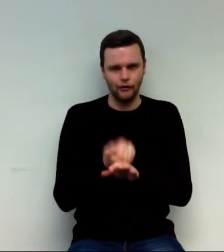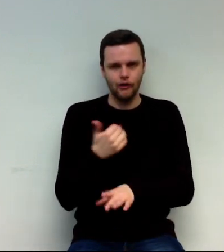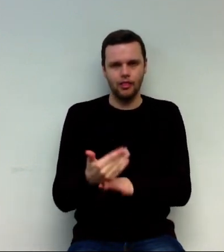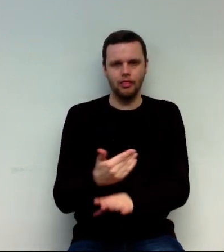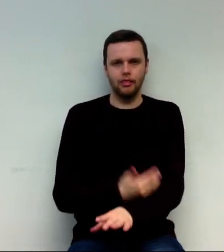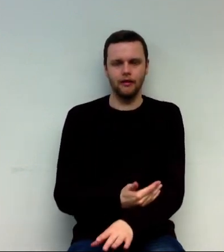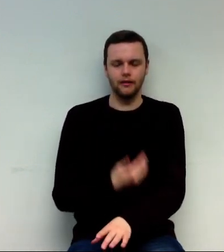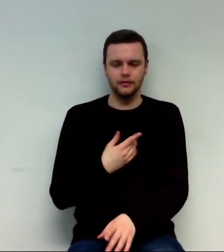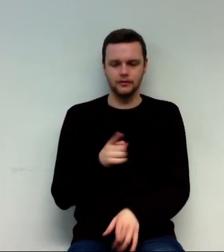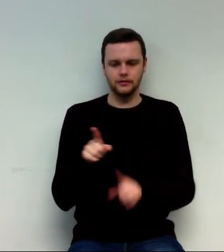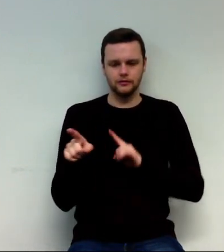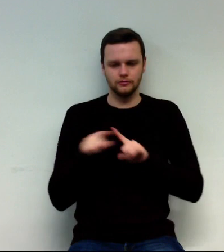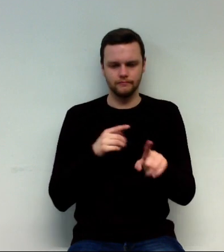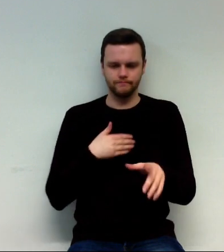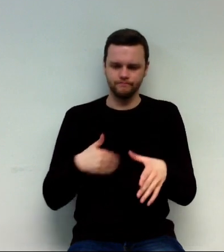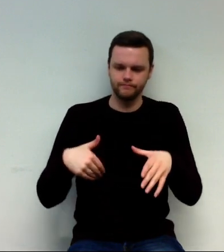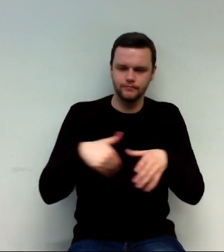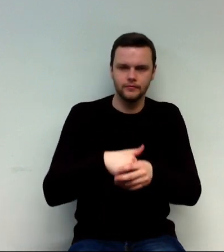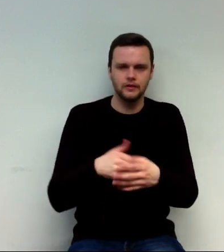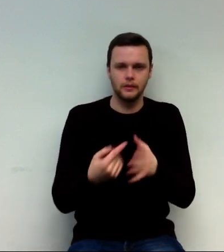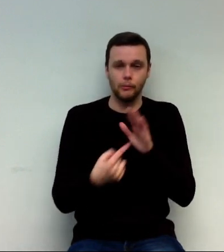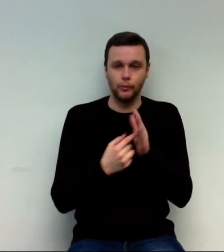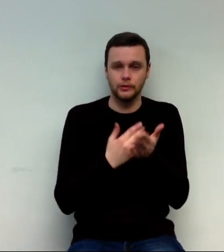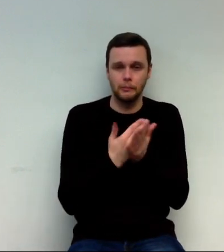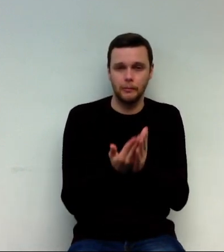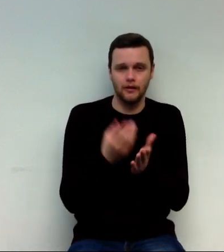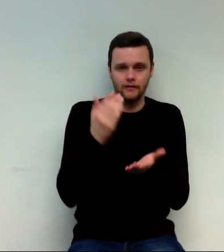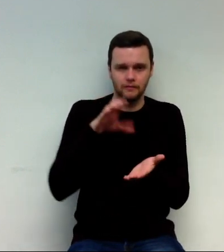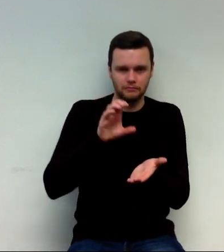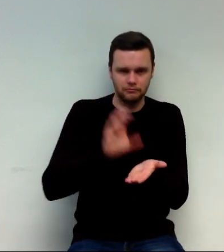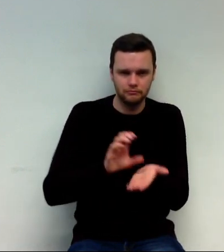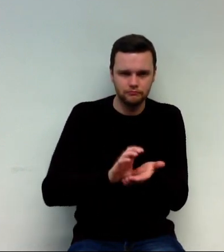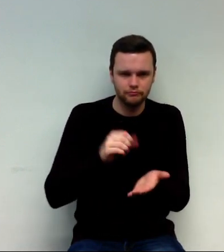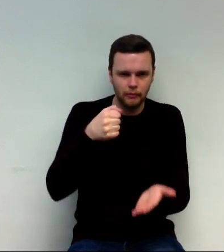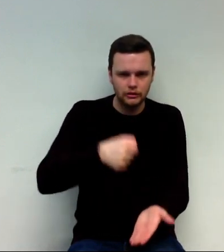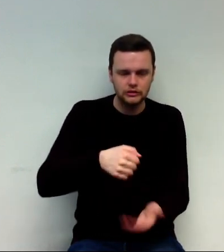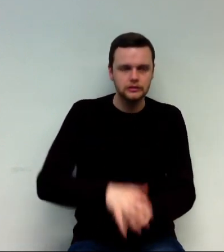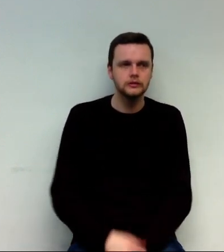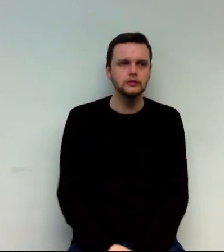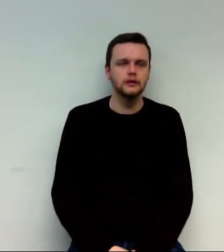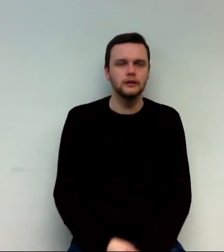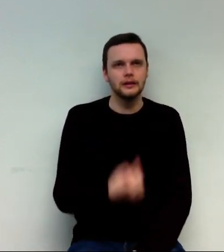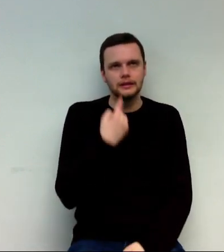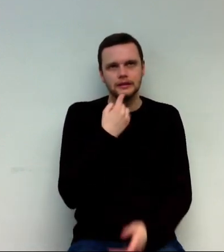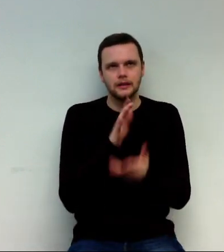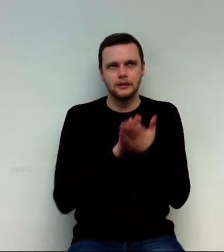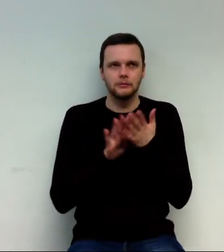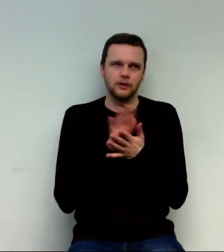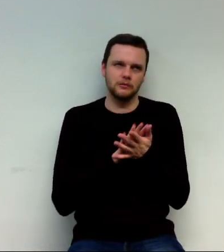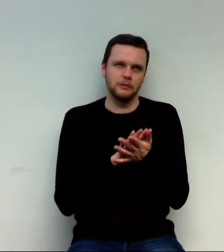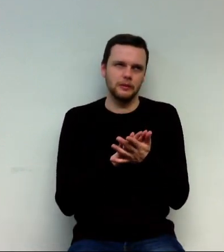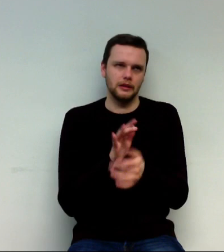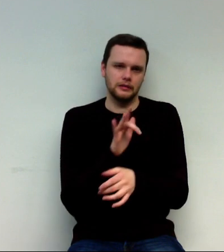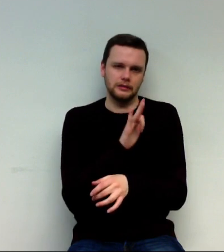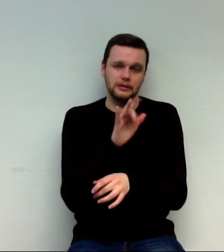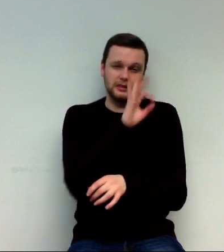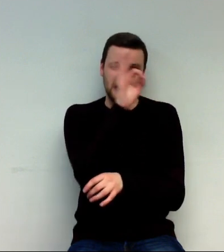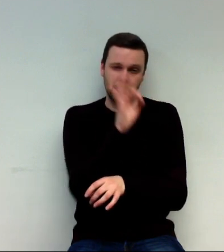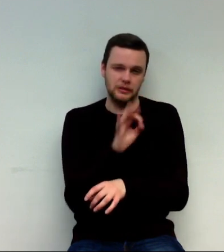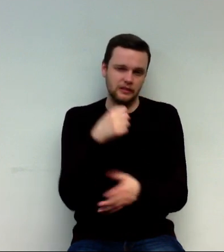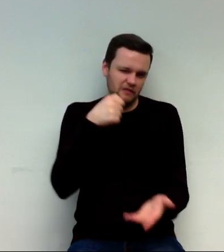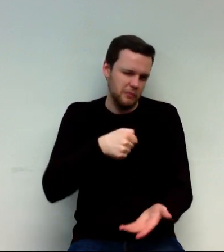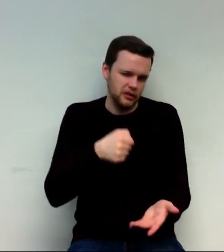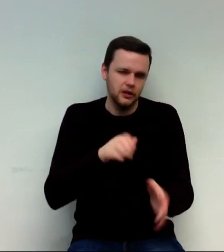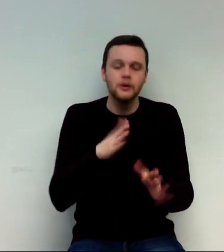in there as a key component. Maybe around, I could say a number like around 10% of your budget, but it